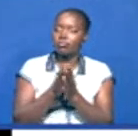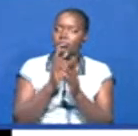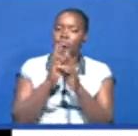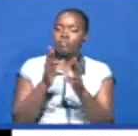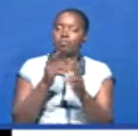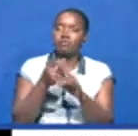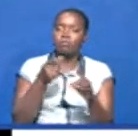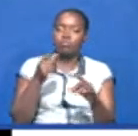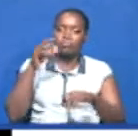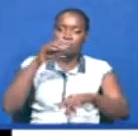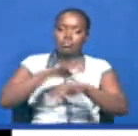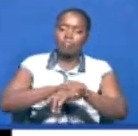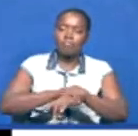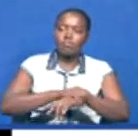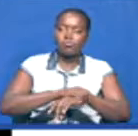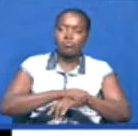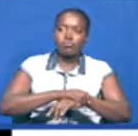and